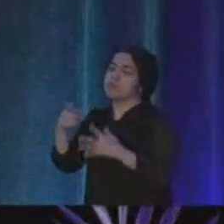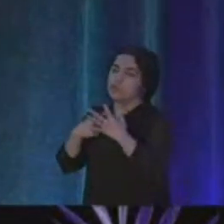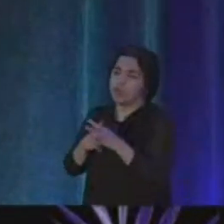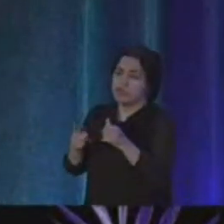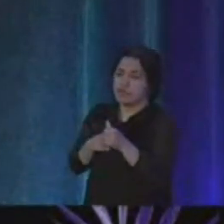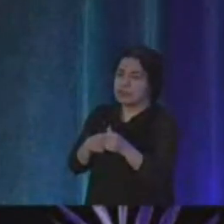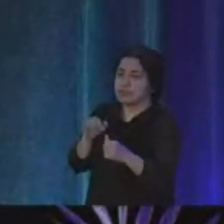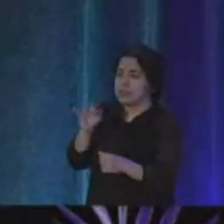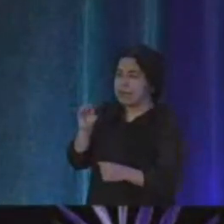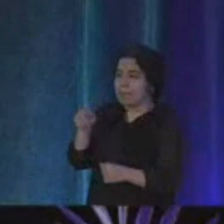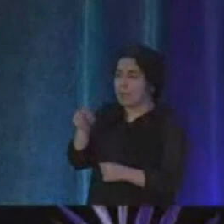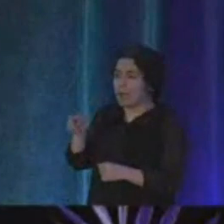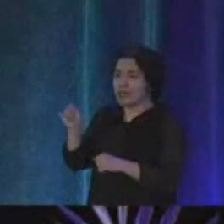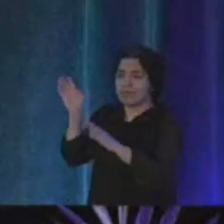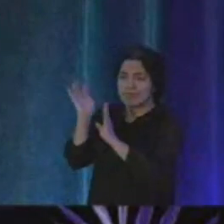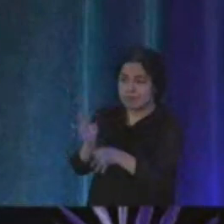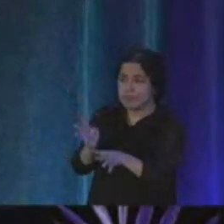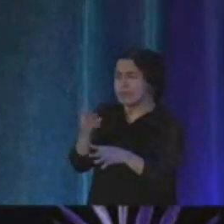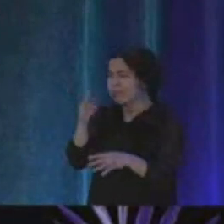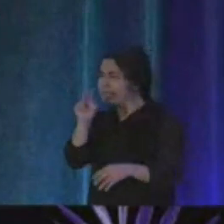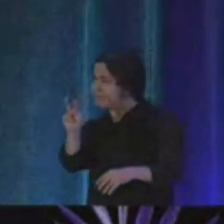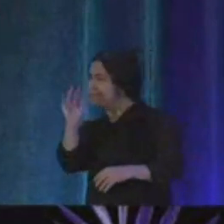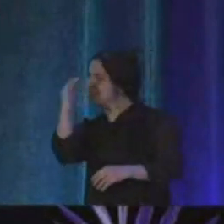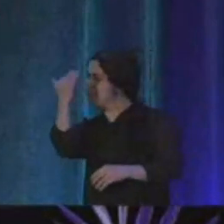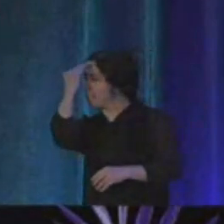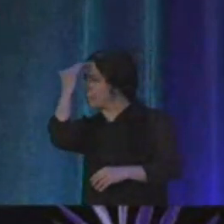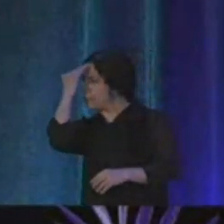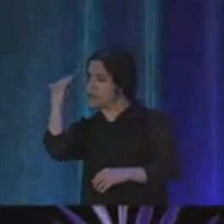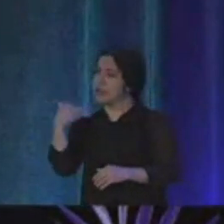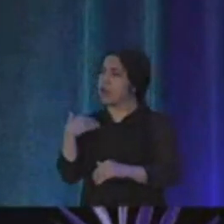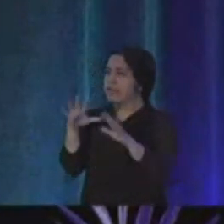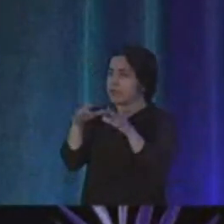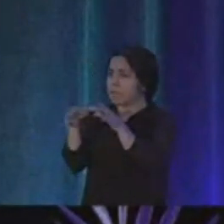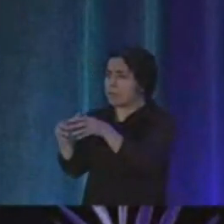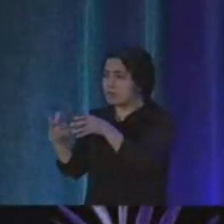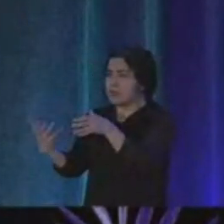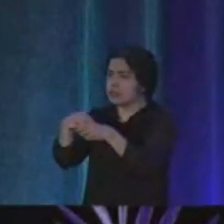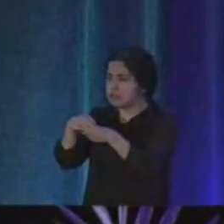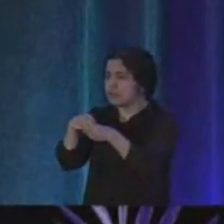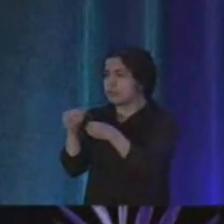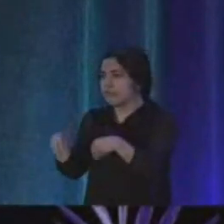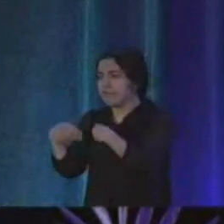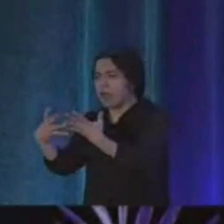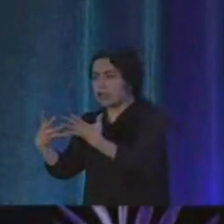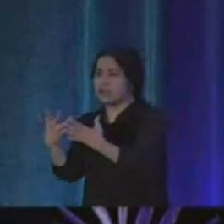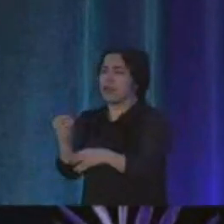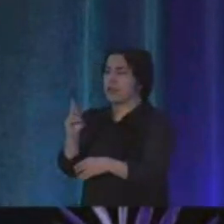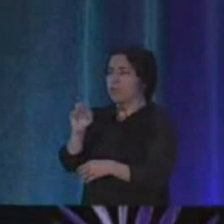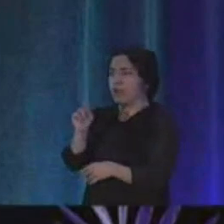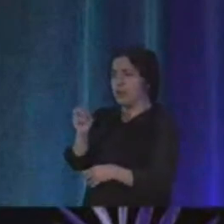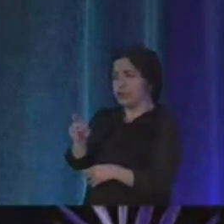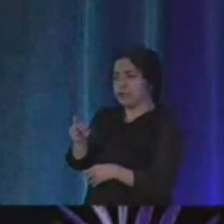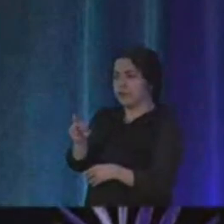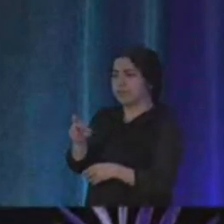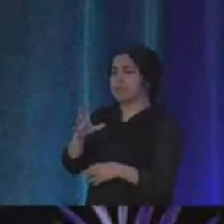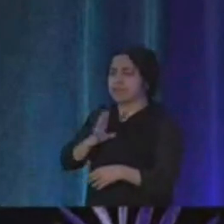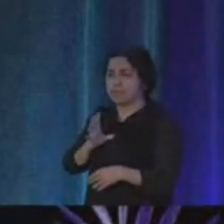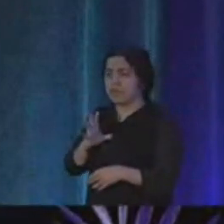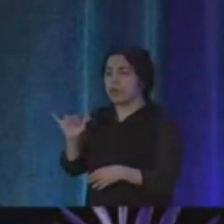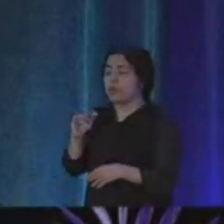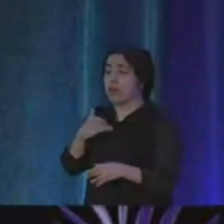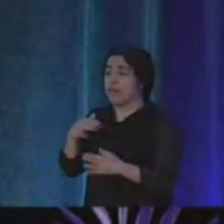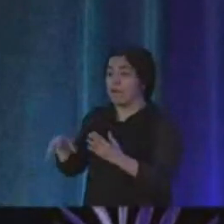all look really familiar. We've got, components, providers, and our router. And then we have